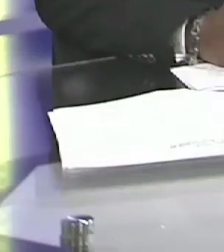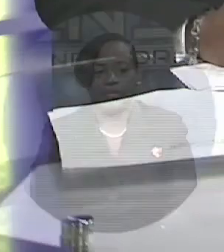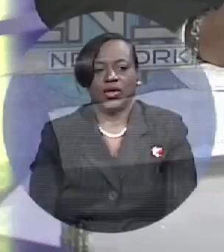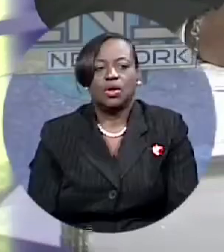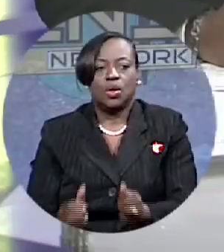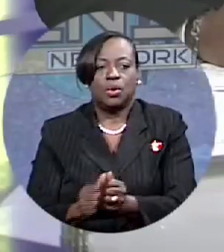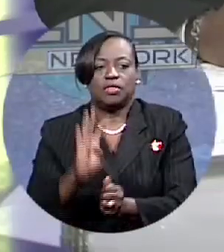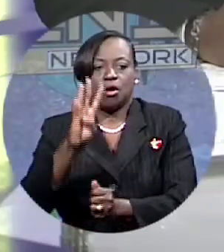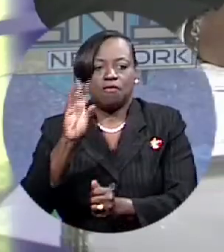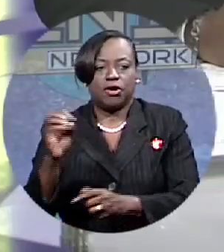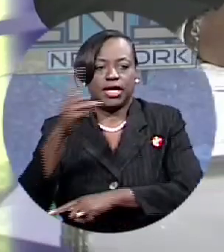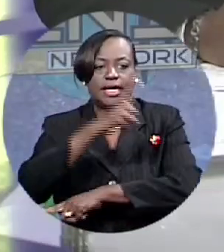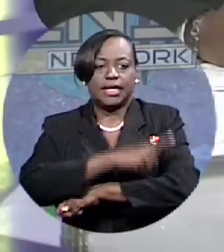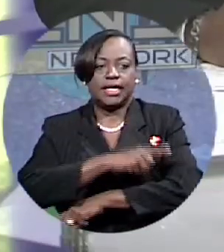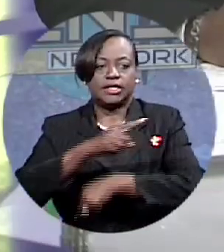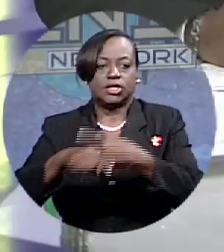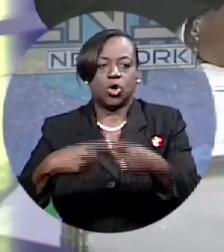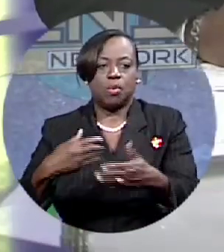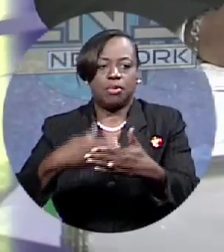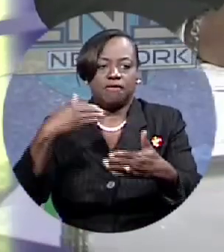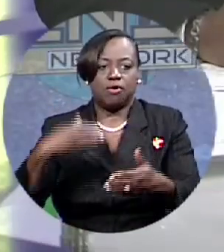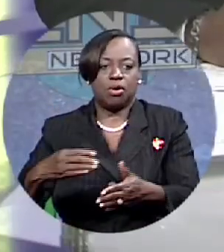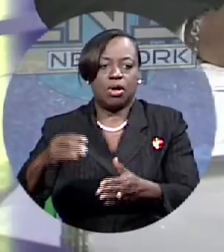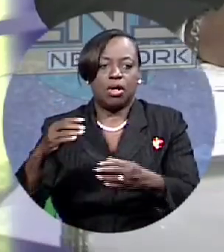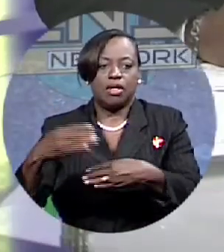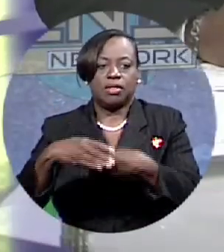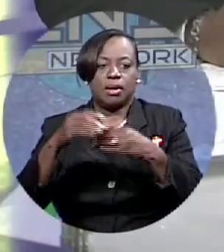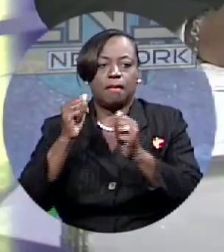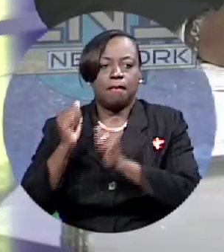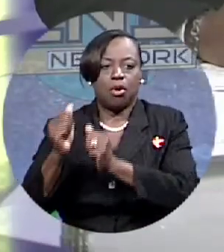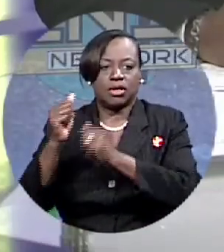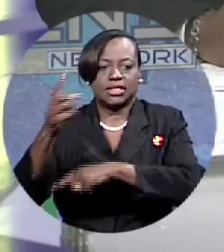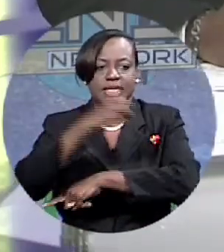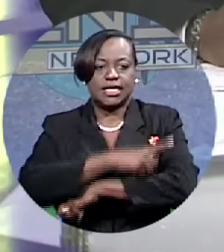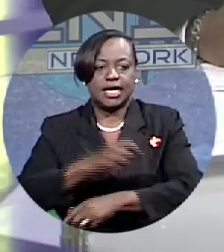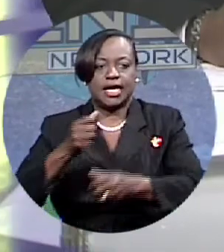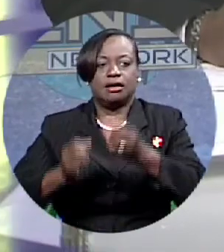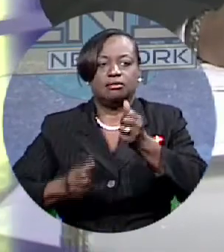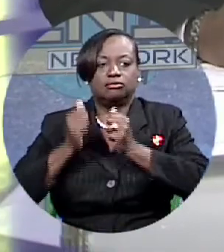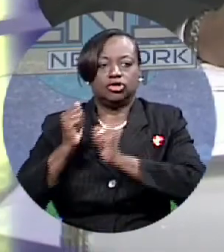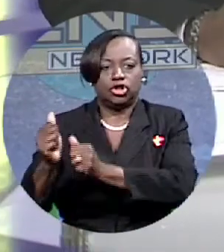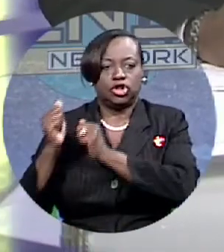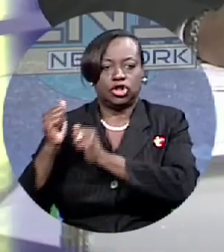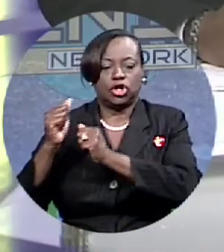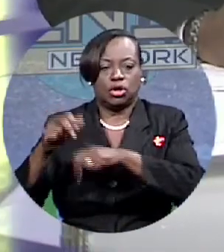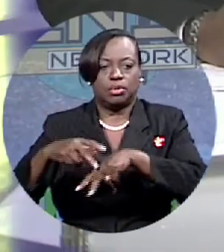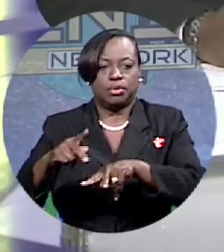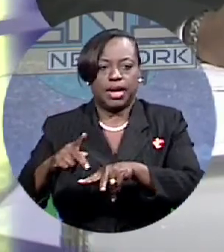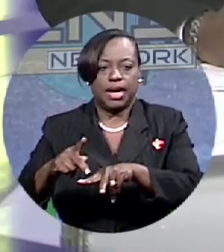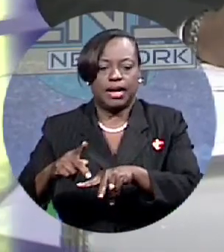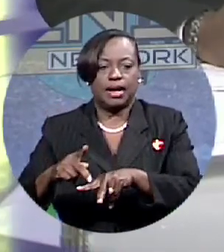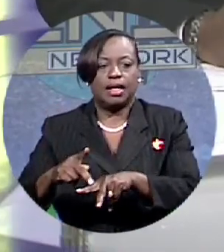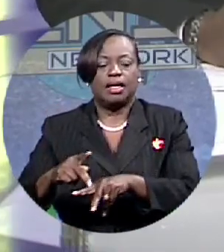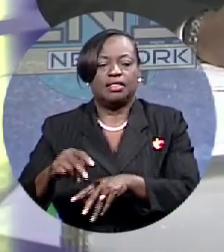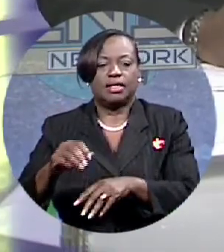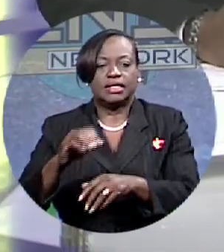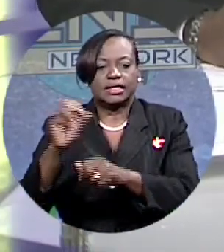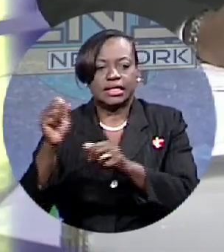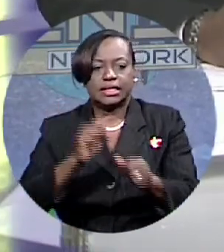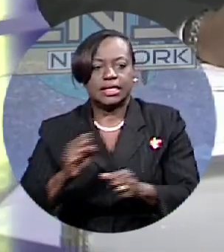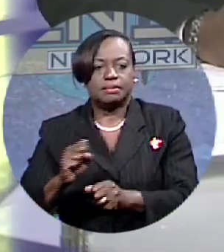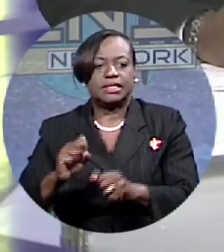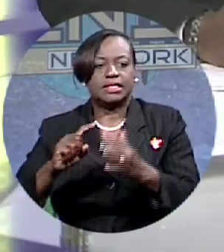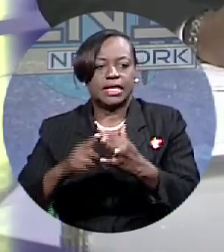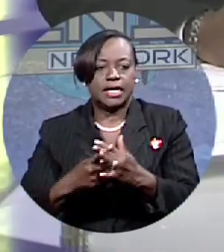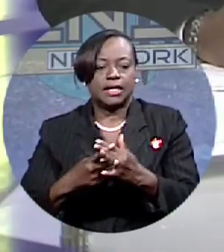With just 40 days to go before the Boxing Day Junkanoo Parade, the new judging system continues to spark controversy, so much so that the